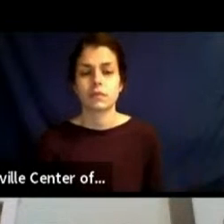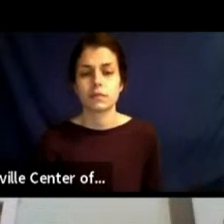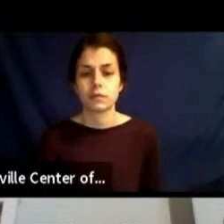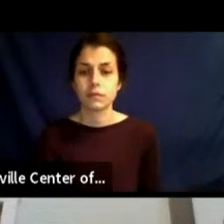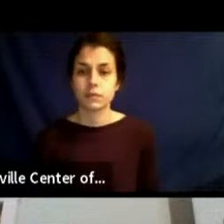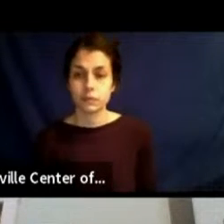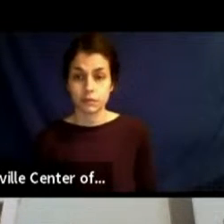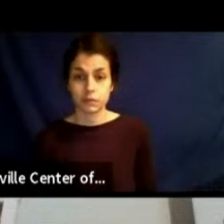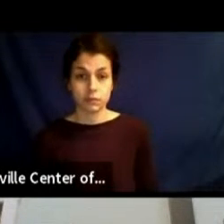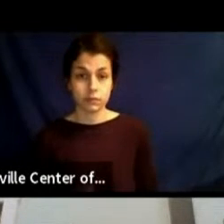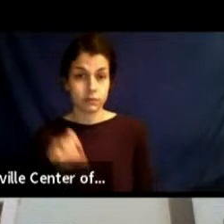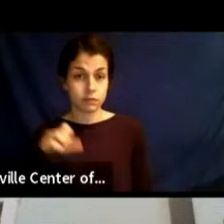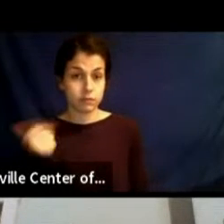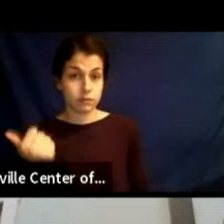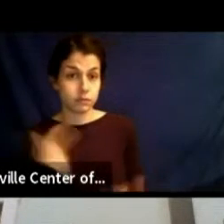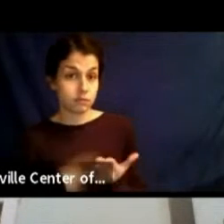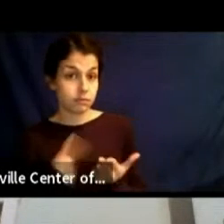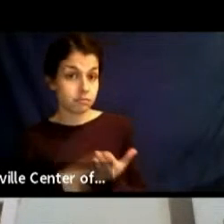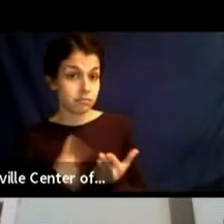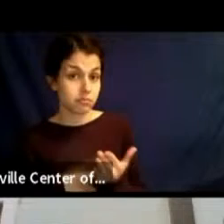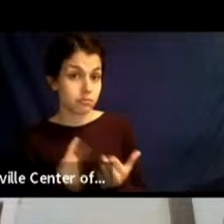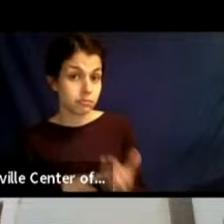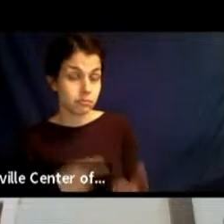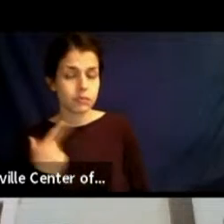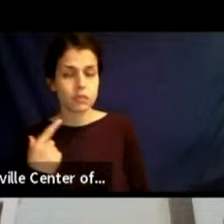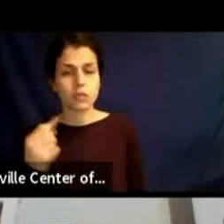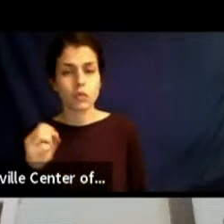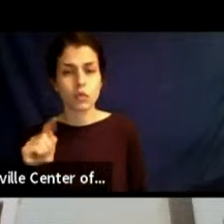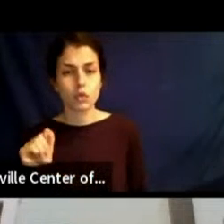Other points of discussion?